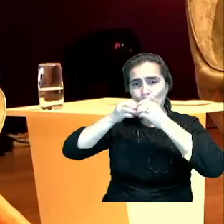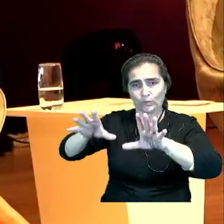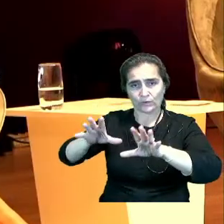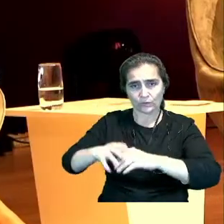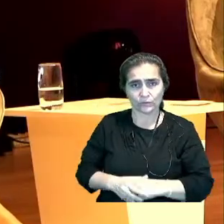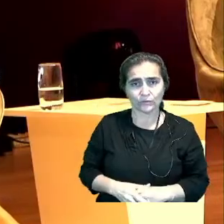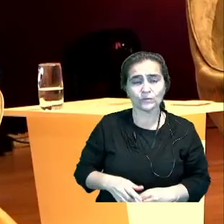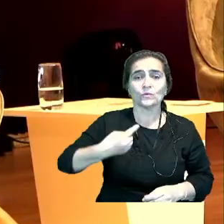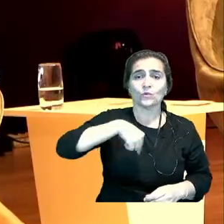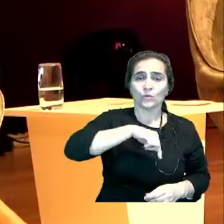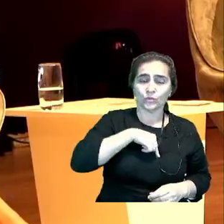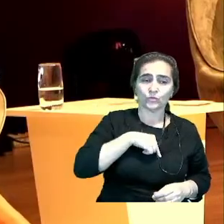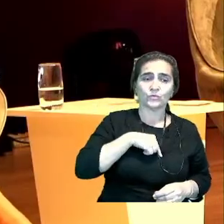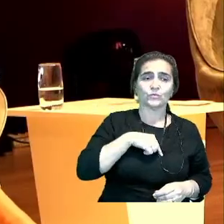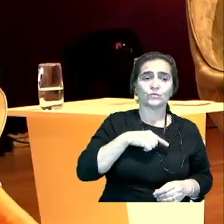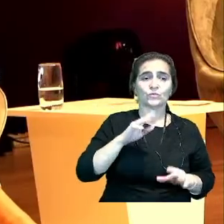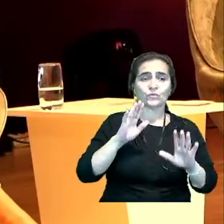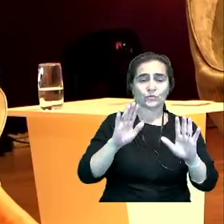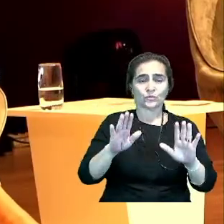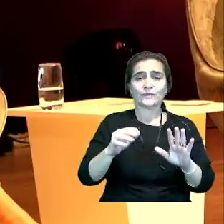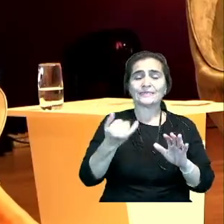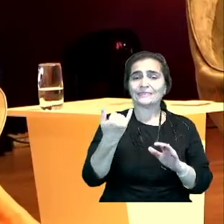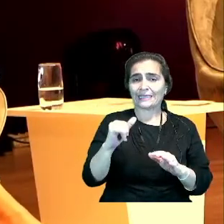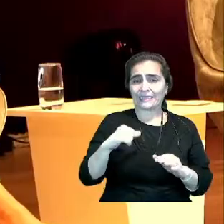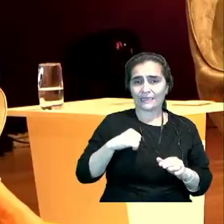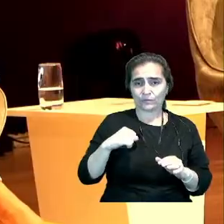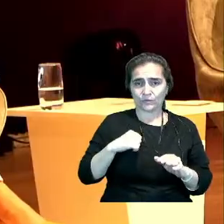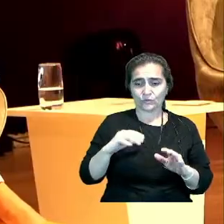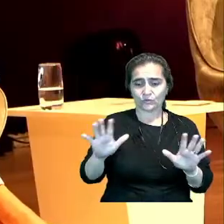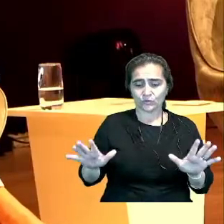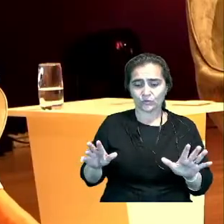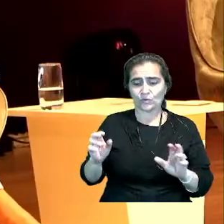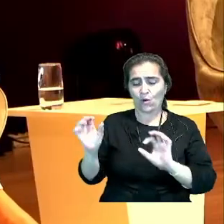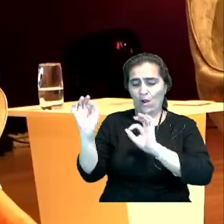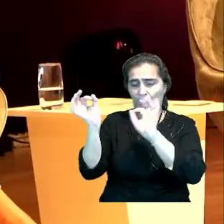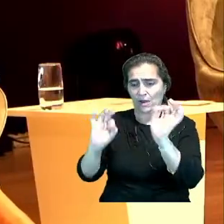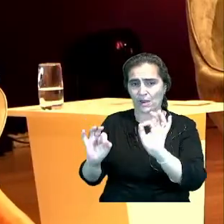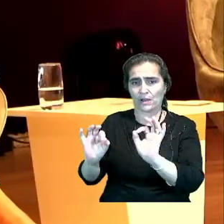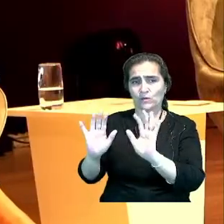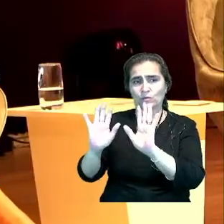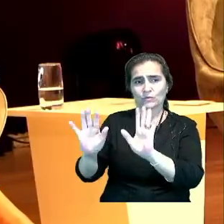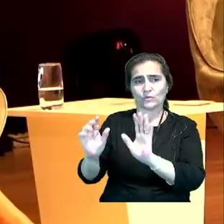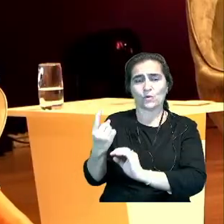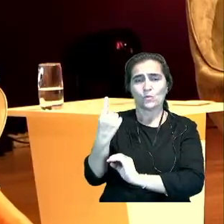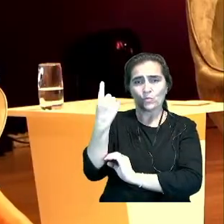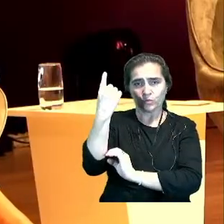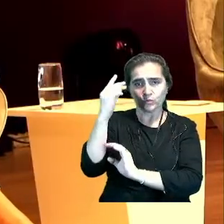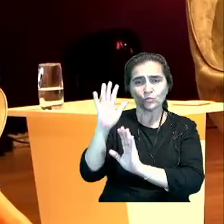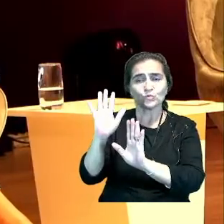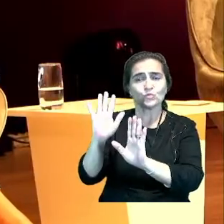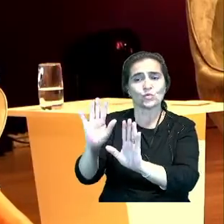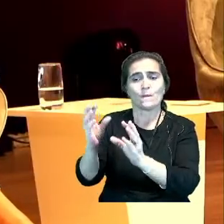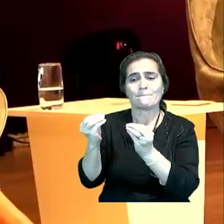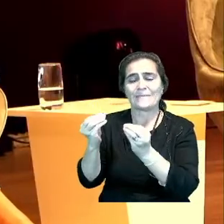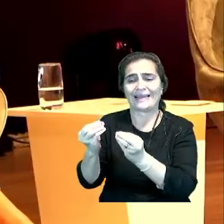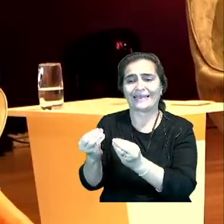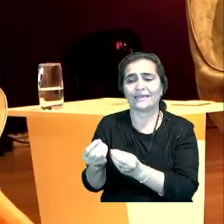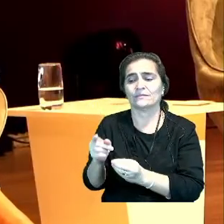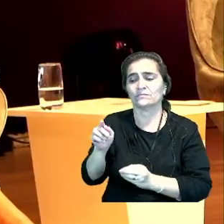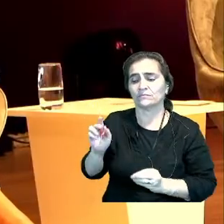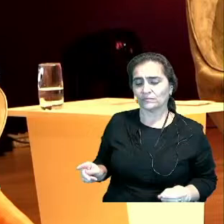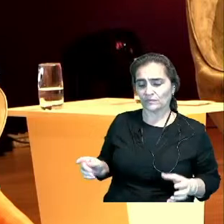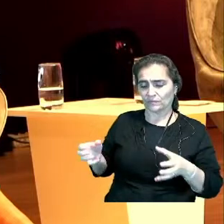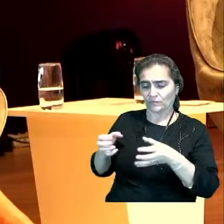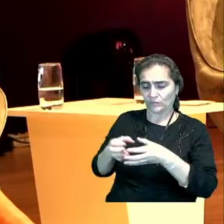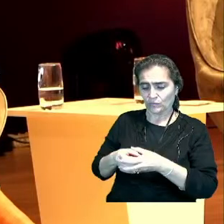the indicators that the public sector doesn't, the companies use. We're in the process of affirmative action